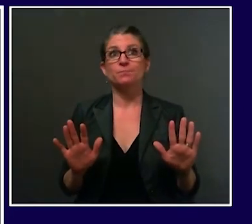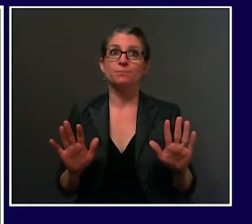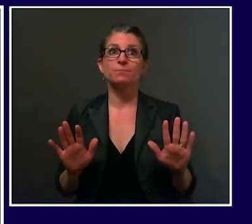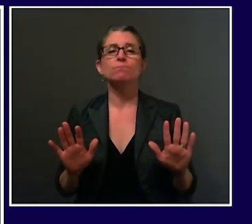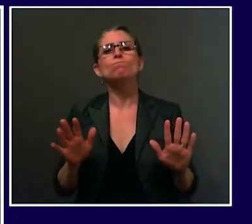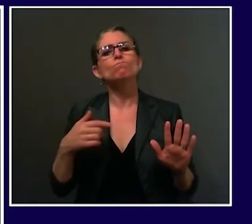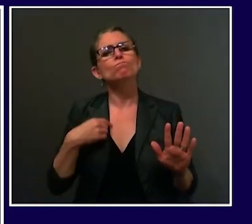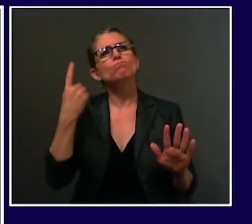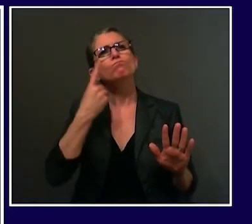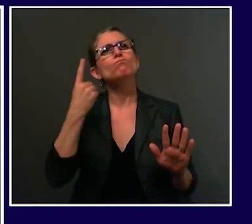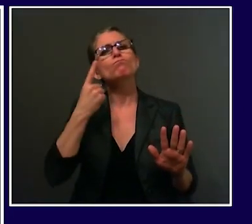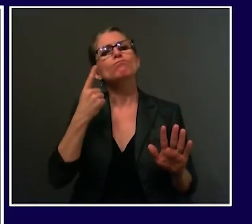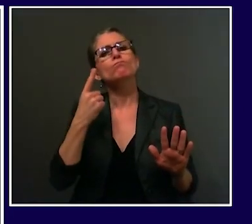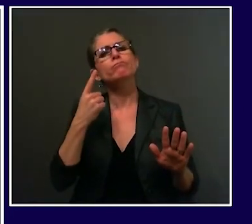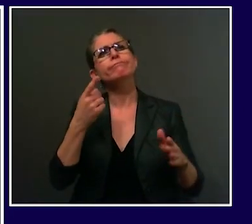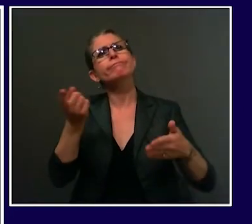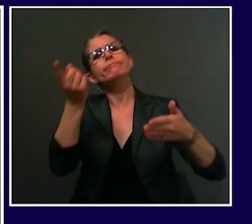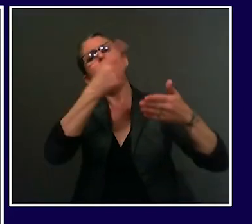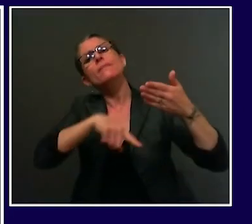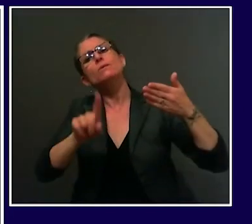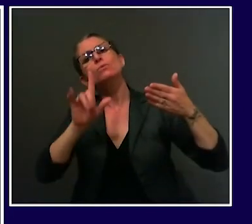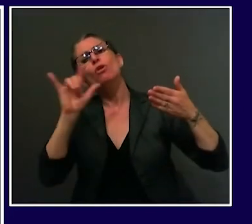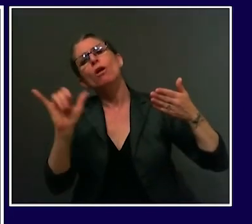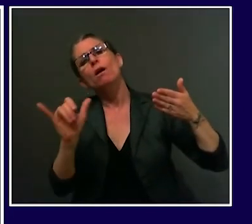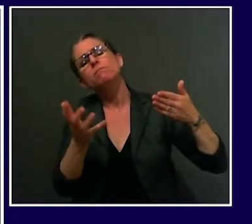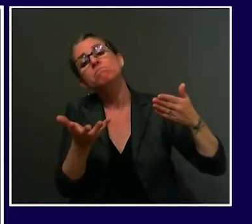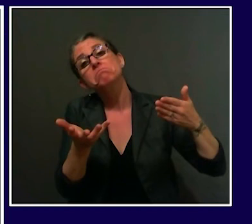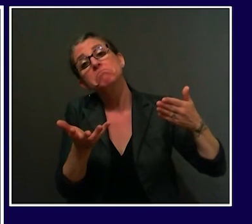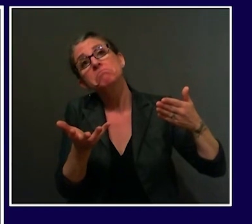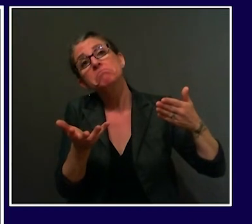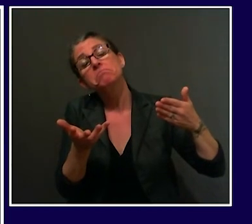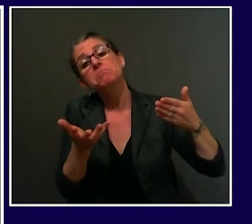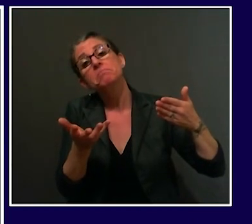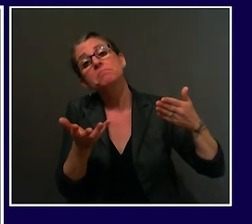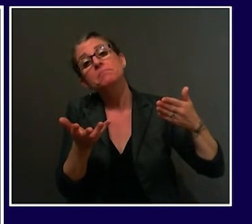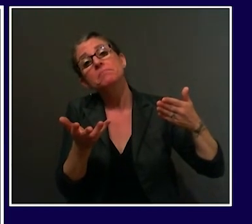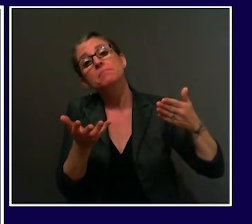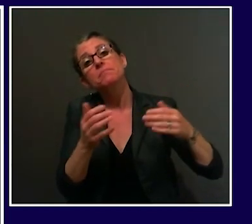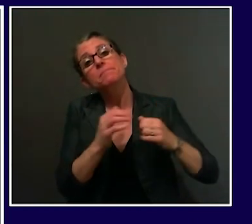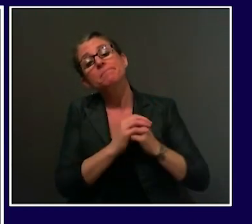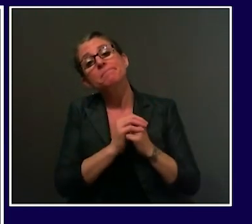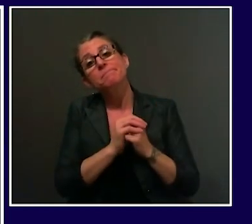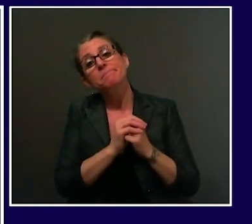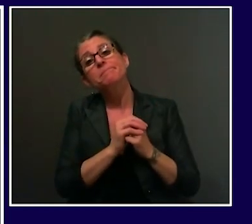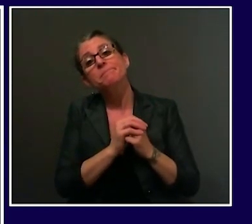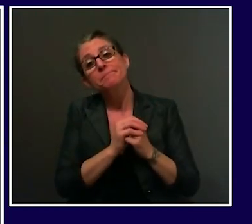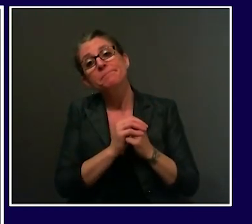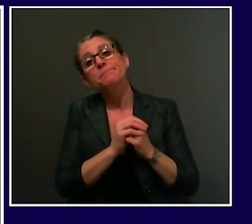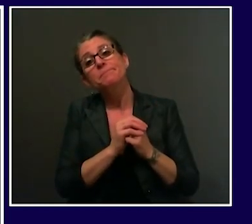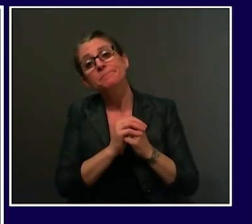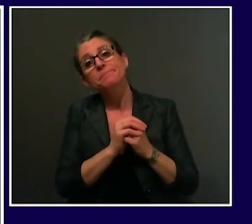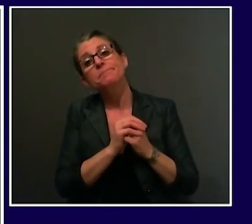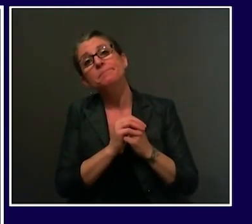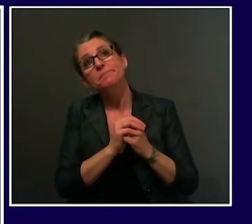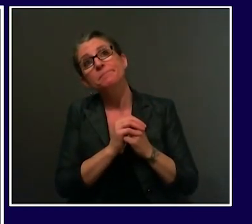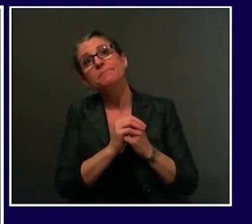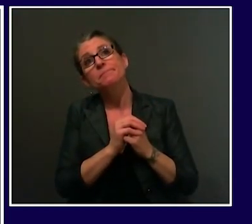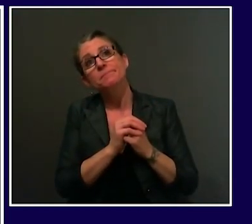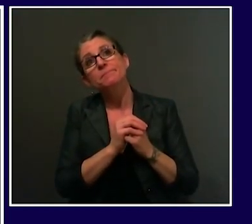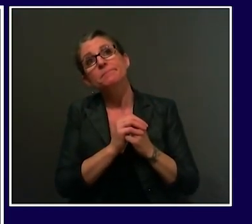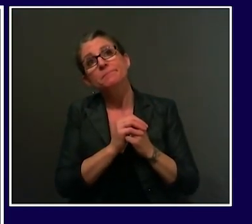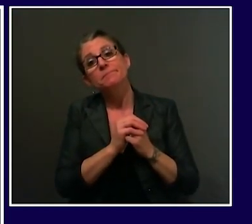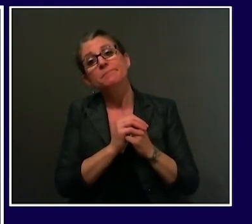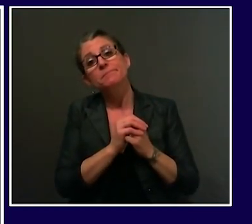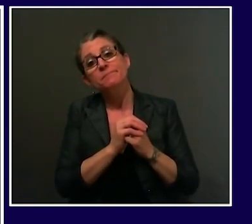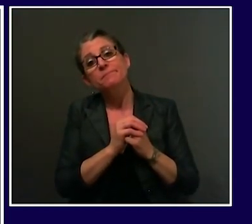week. Again, our investigation into the situation over at the State Emergency Operations Center is